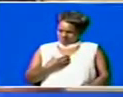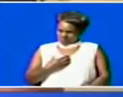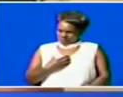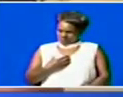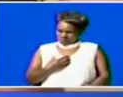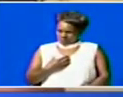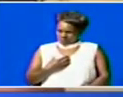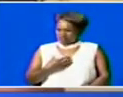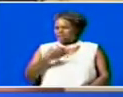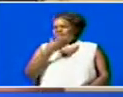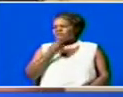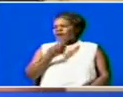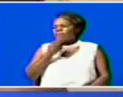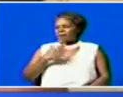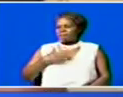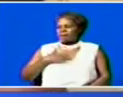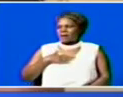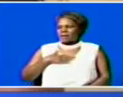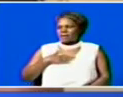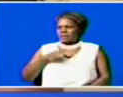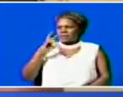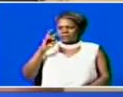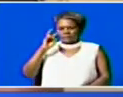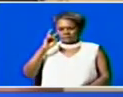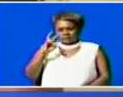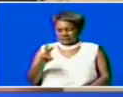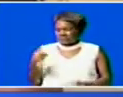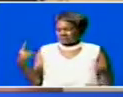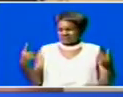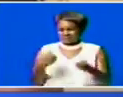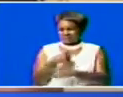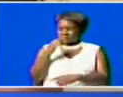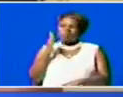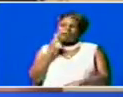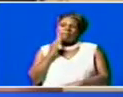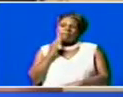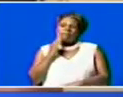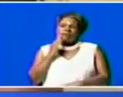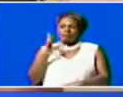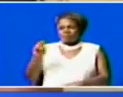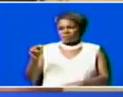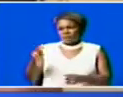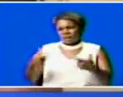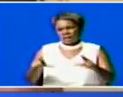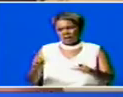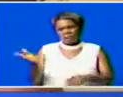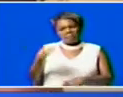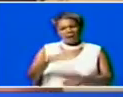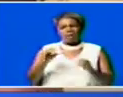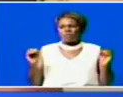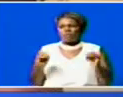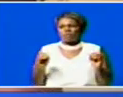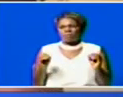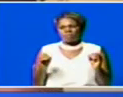see me. My father, I've never seen him look like that. And I was telling my mom, no, don't allow him to come back.